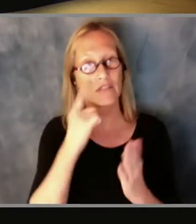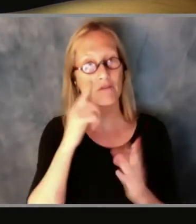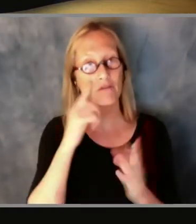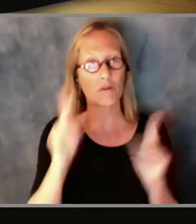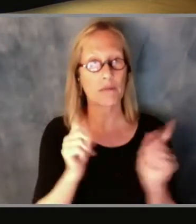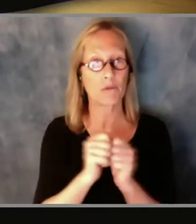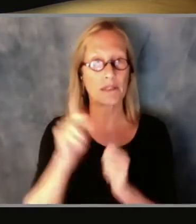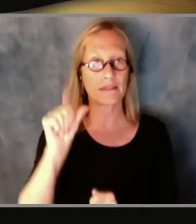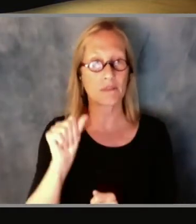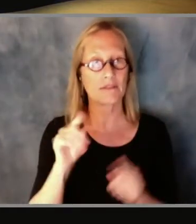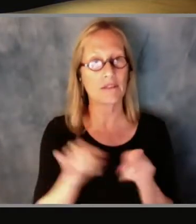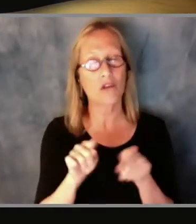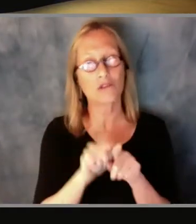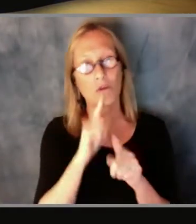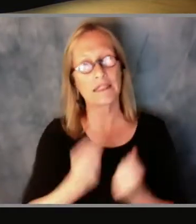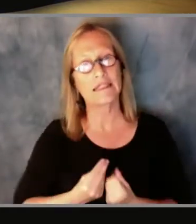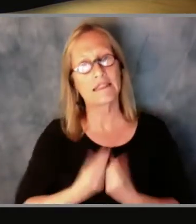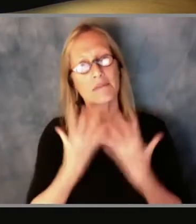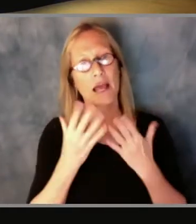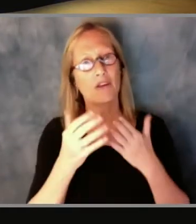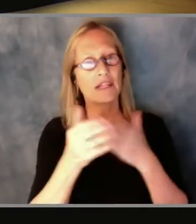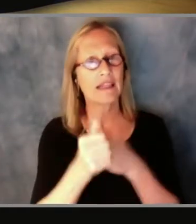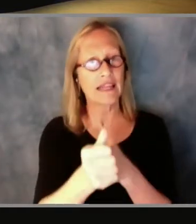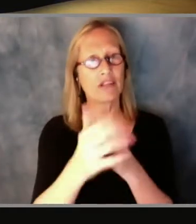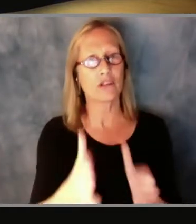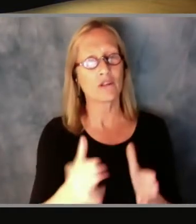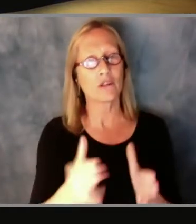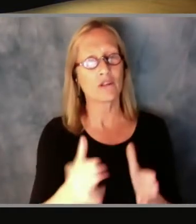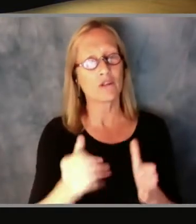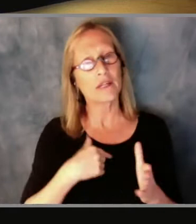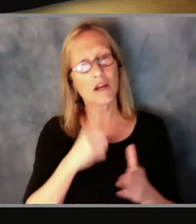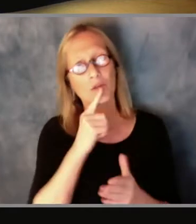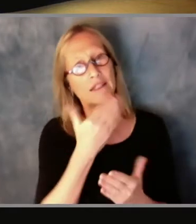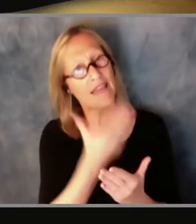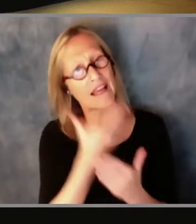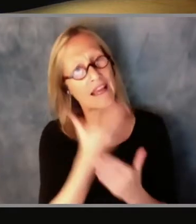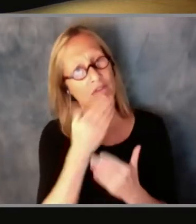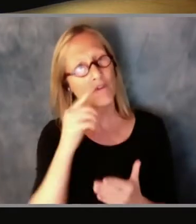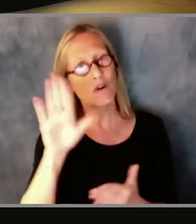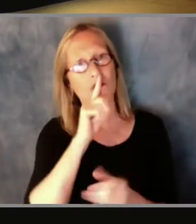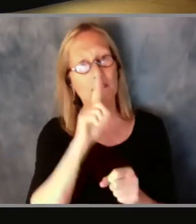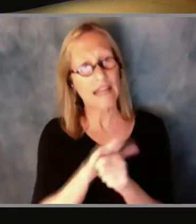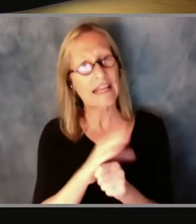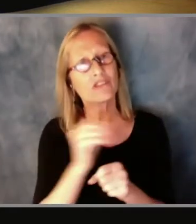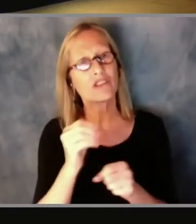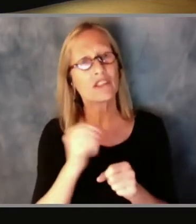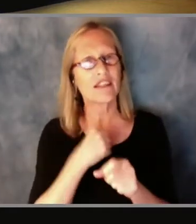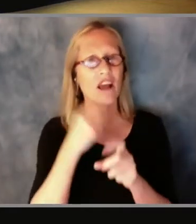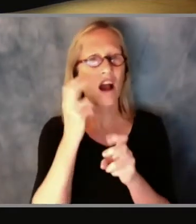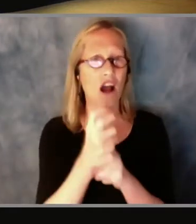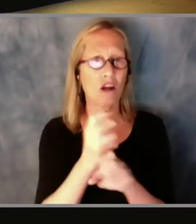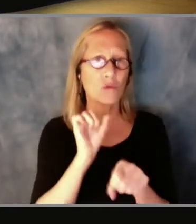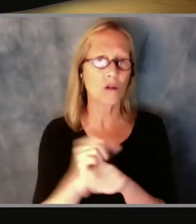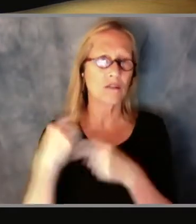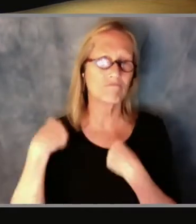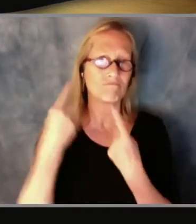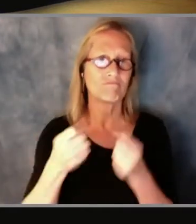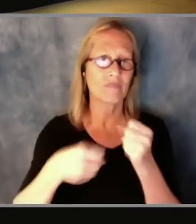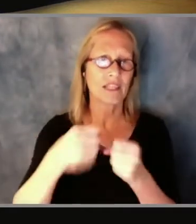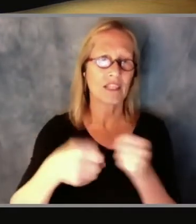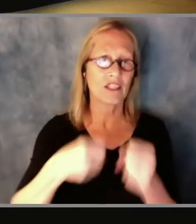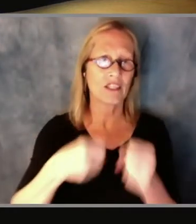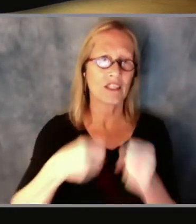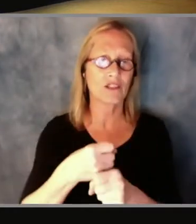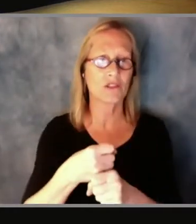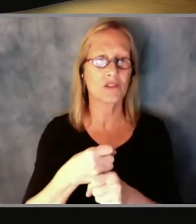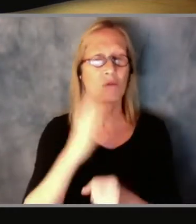an inspiring leader. We are so thankful for all of her dedication and hard work throughout the years. We will miss her